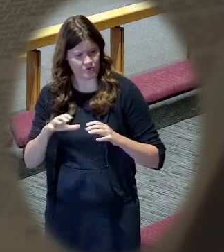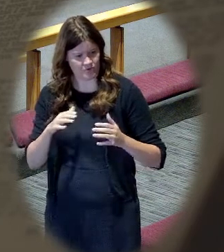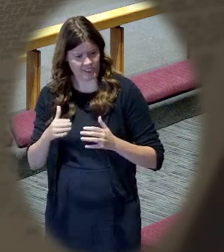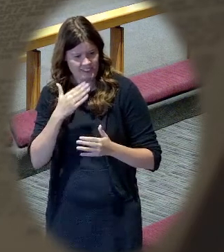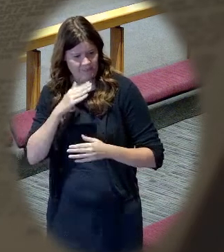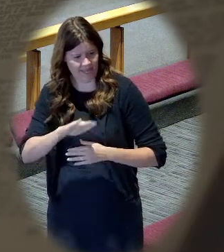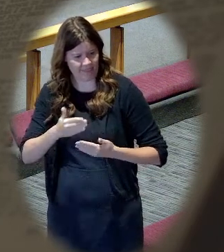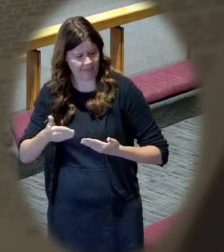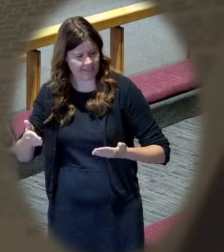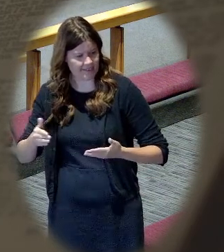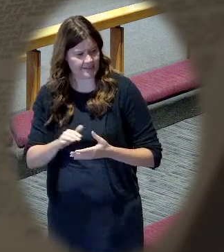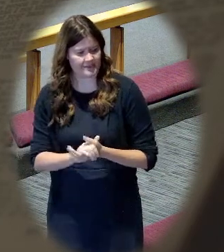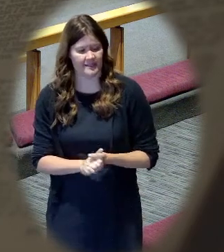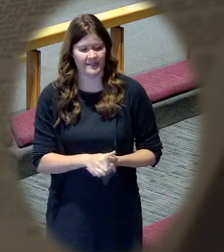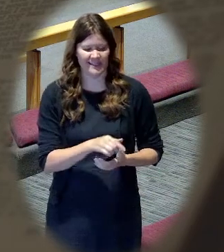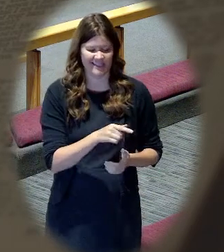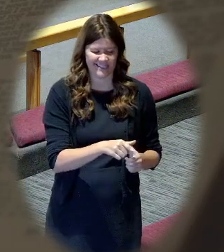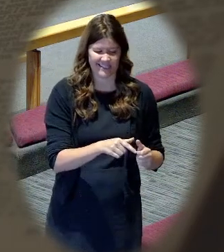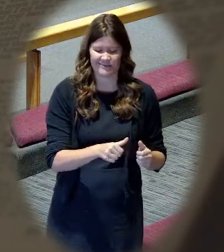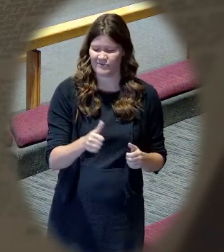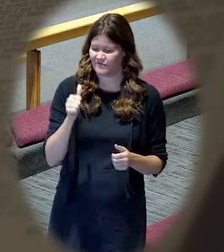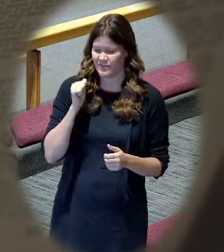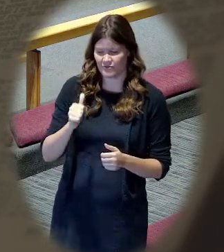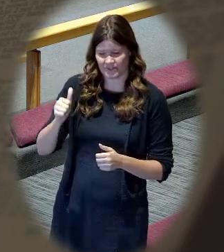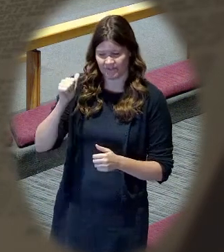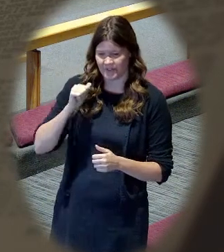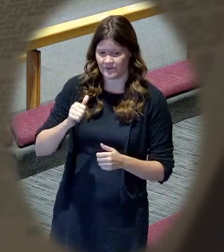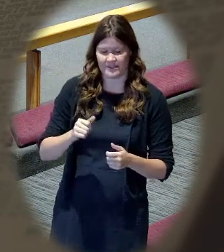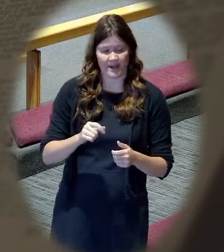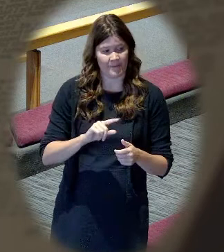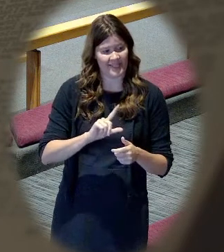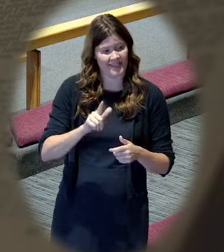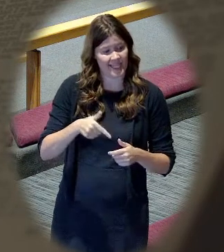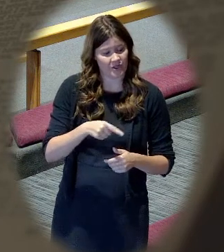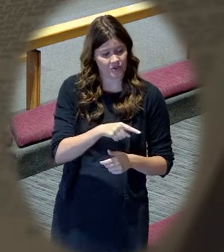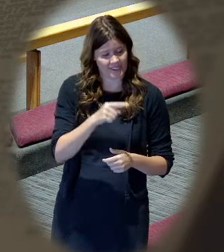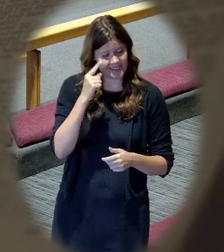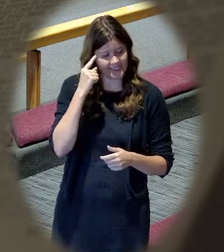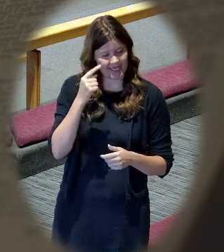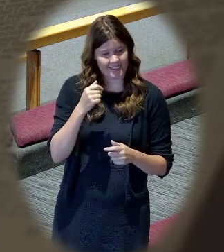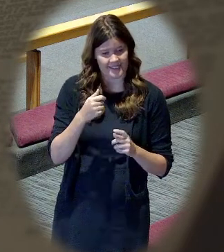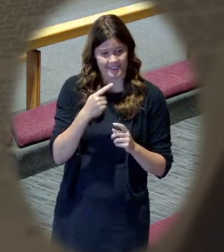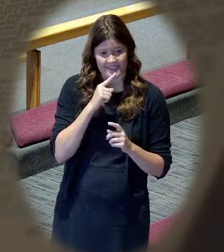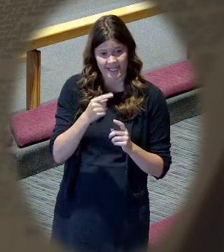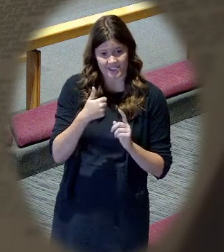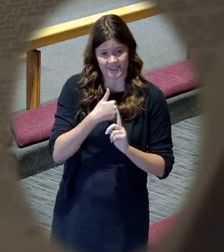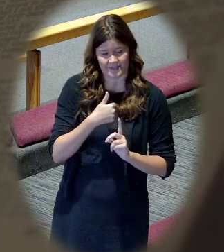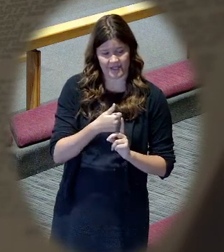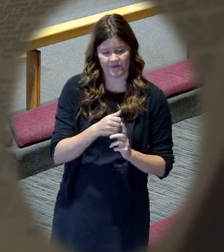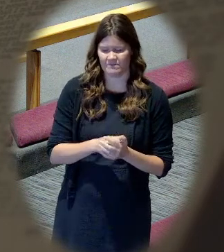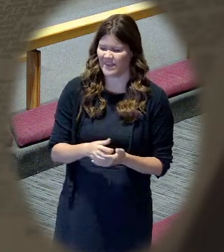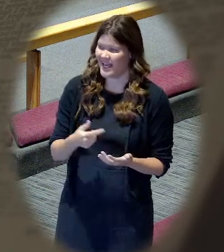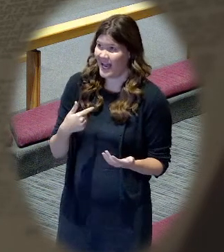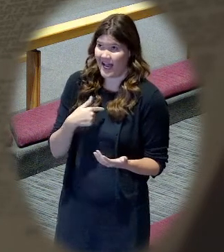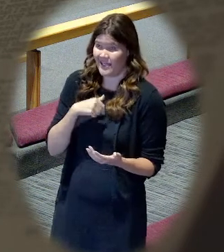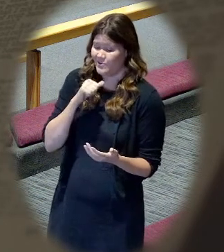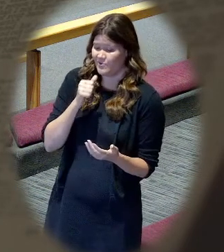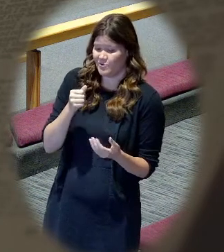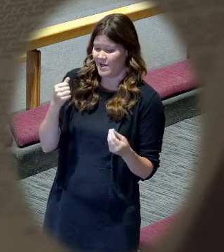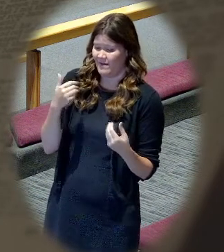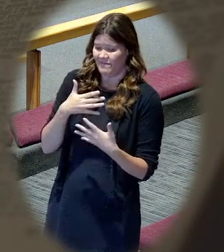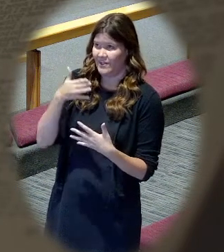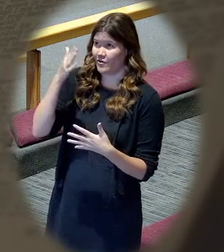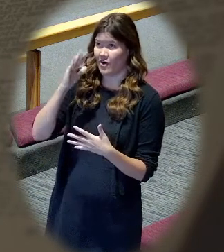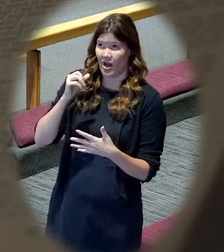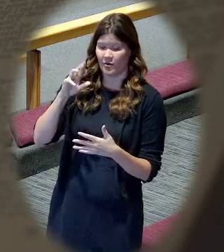For a while he refused, but afterward he said to himself, 'Though I neither fear God nor respect